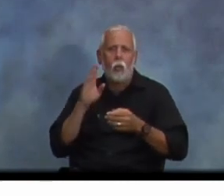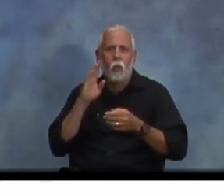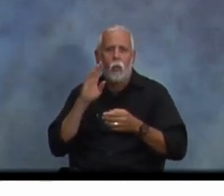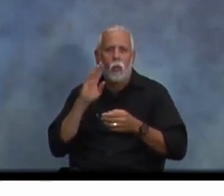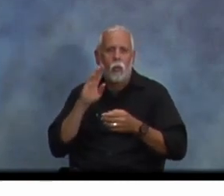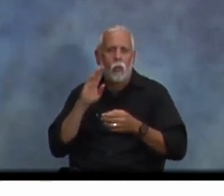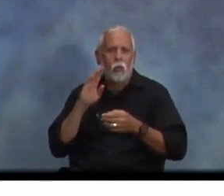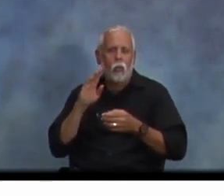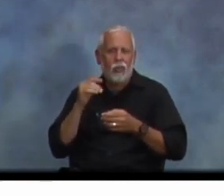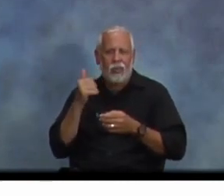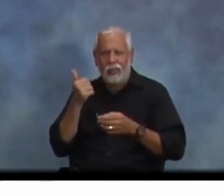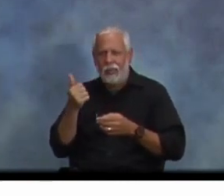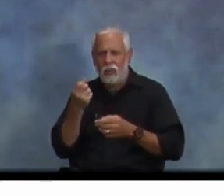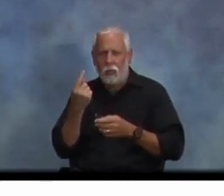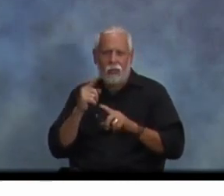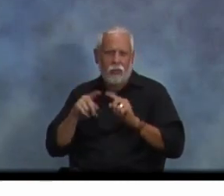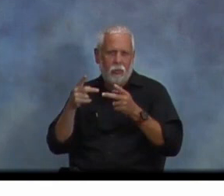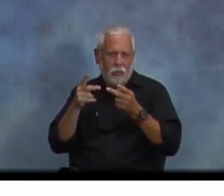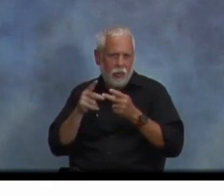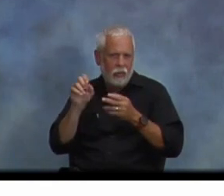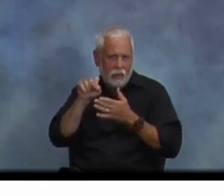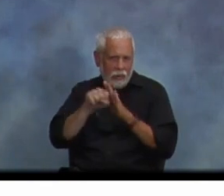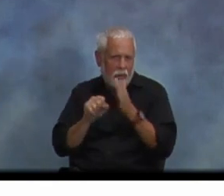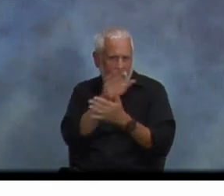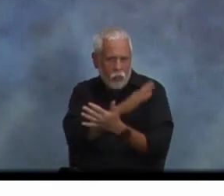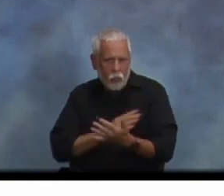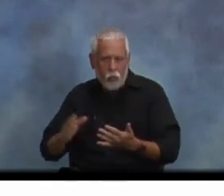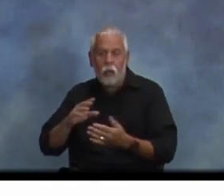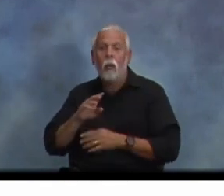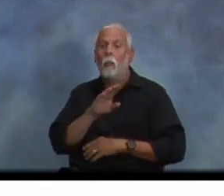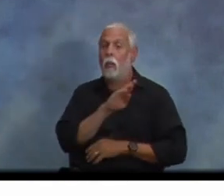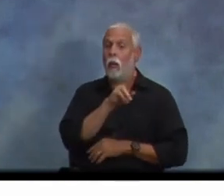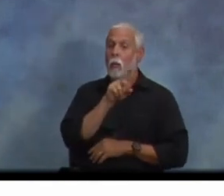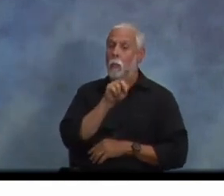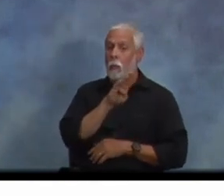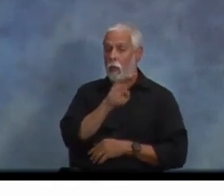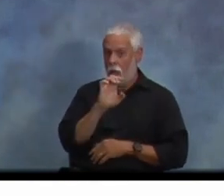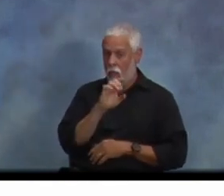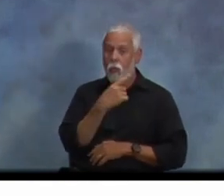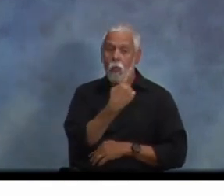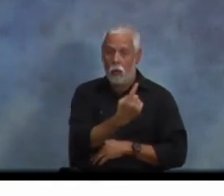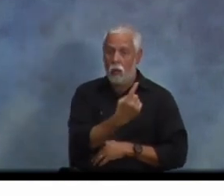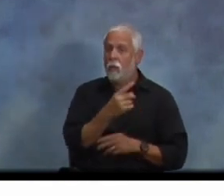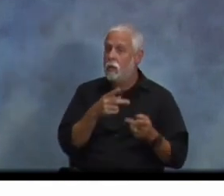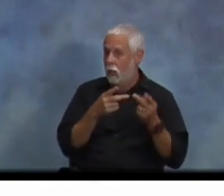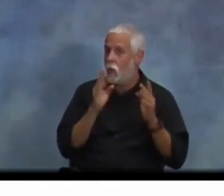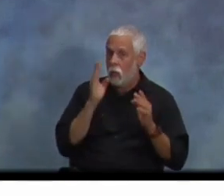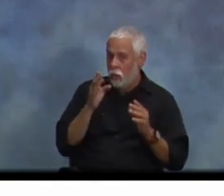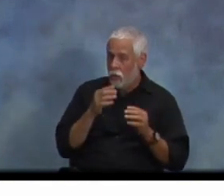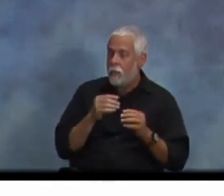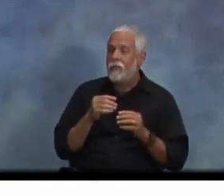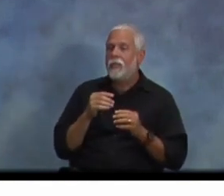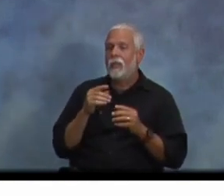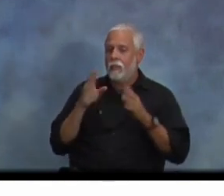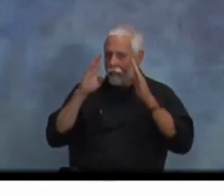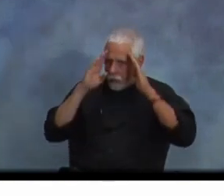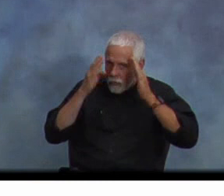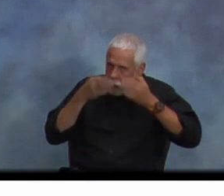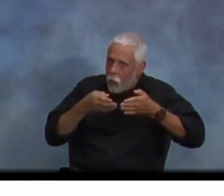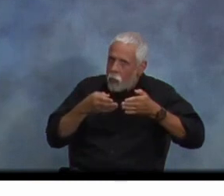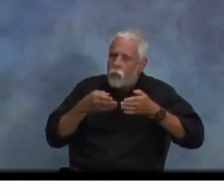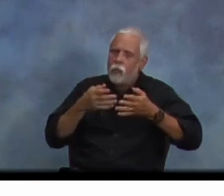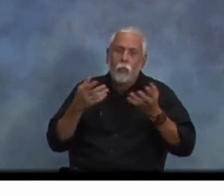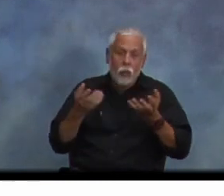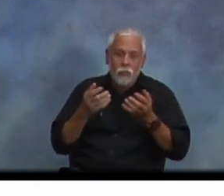12 areas within the state. Buncombe County will be one of those sites. This will be focused